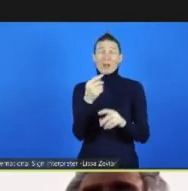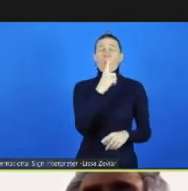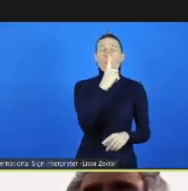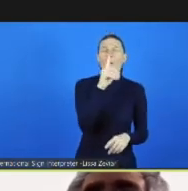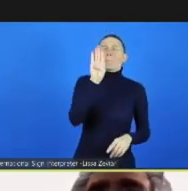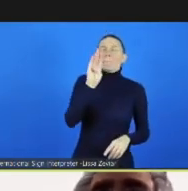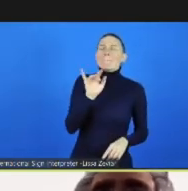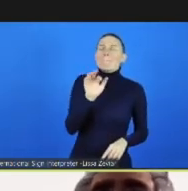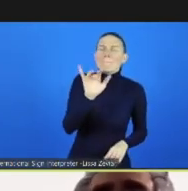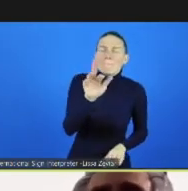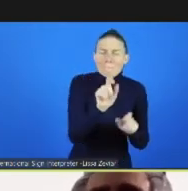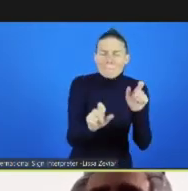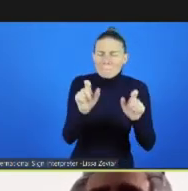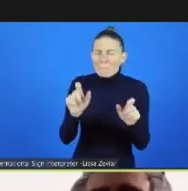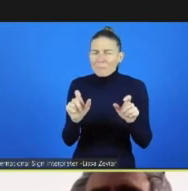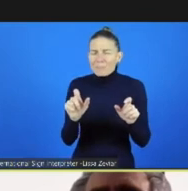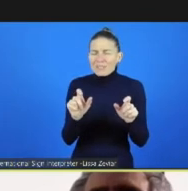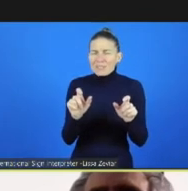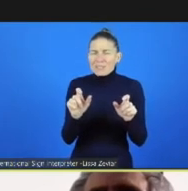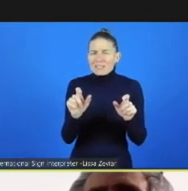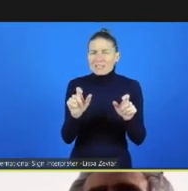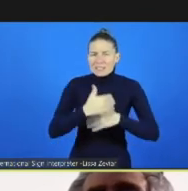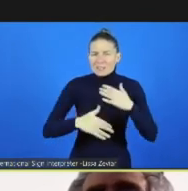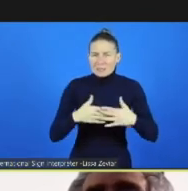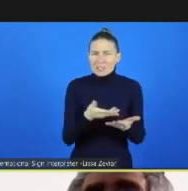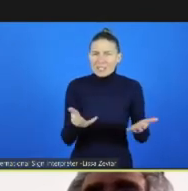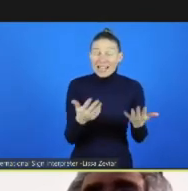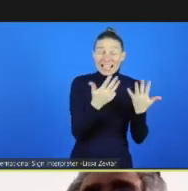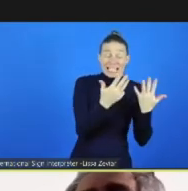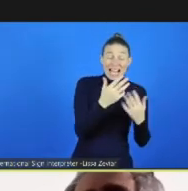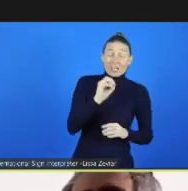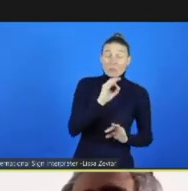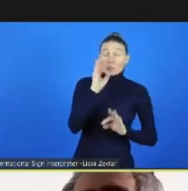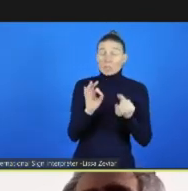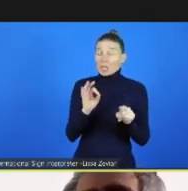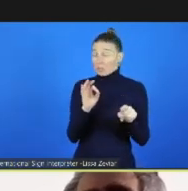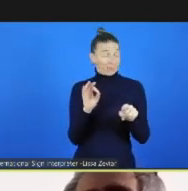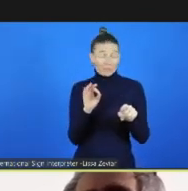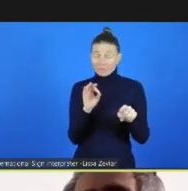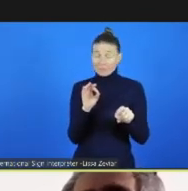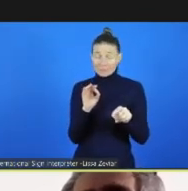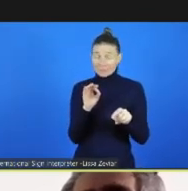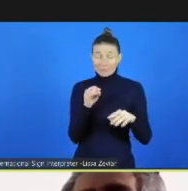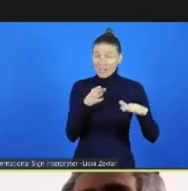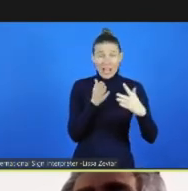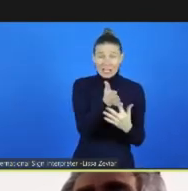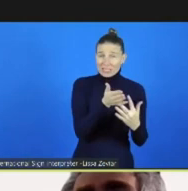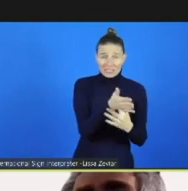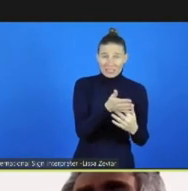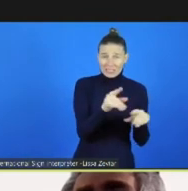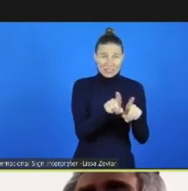disabilities, and that 90% of those people don't have access to anywhere near what I've got access to.